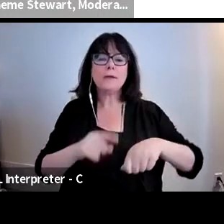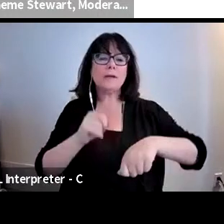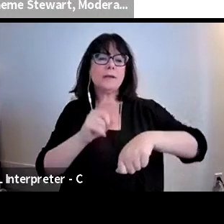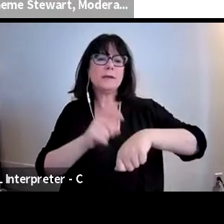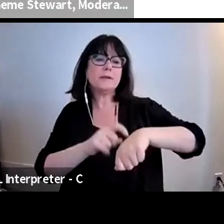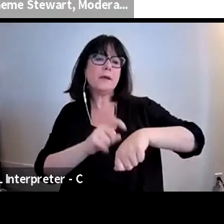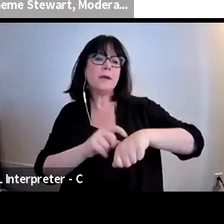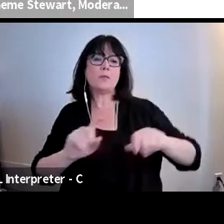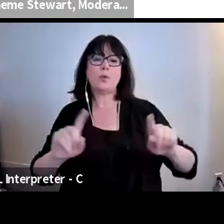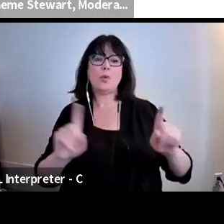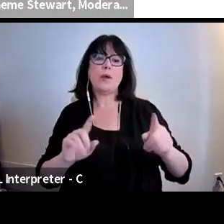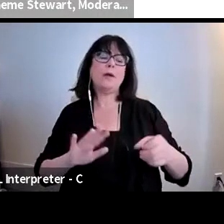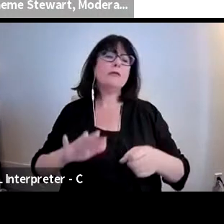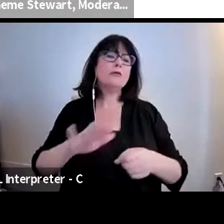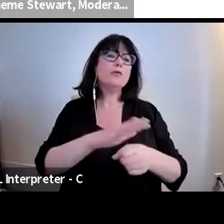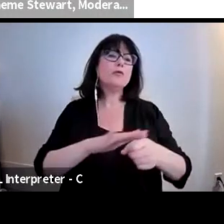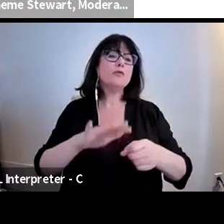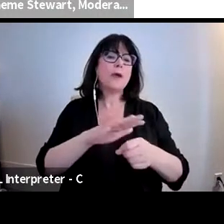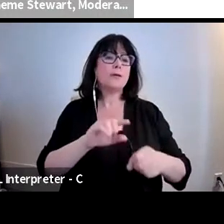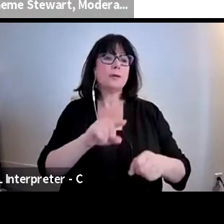health.